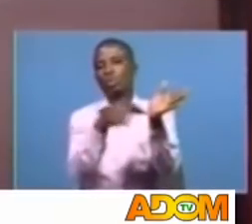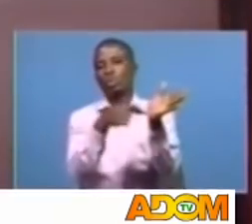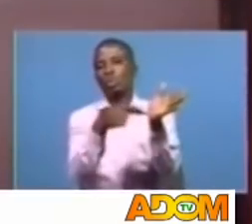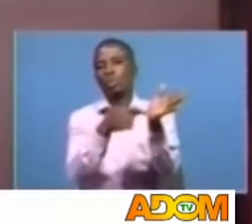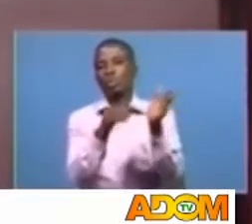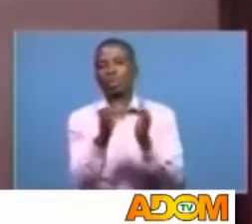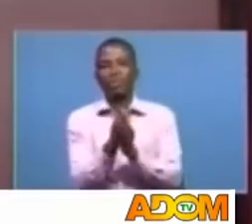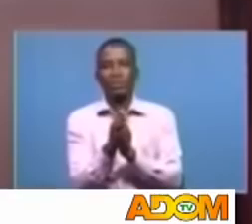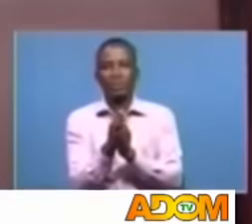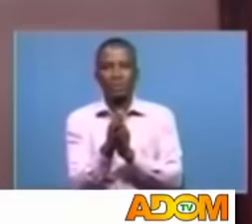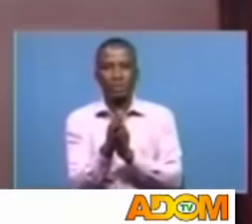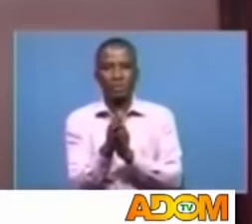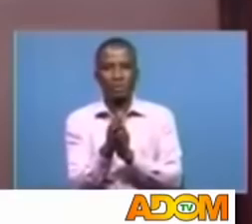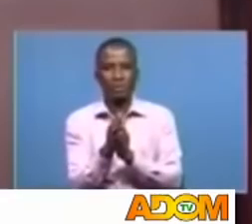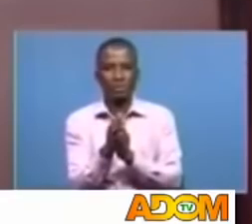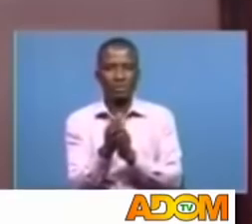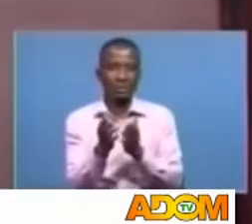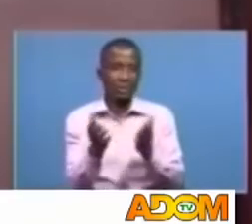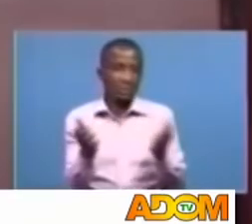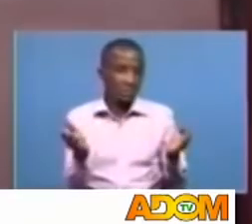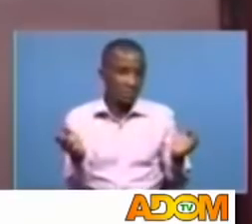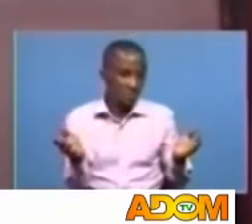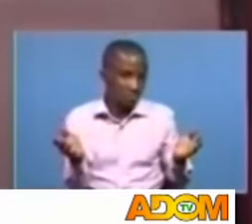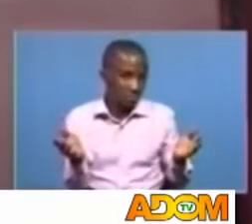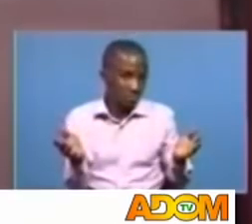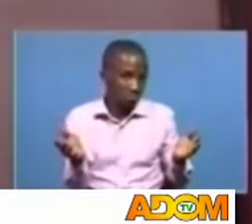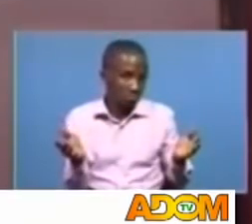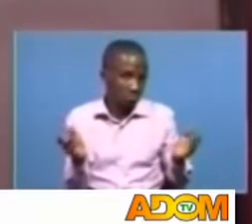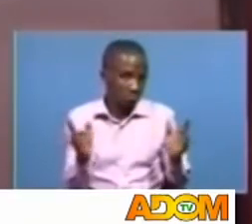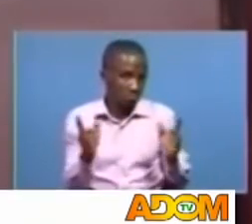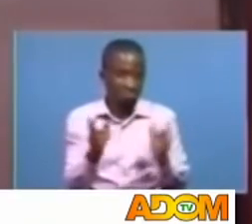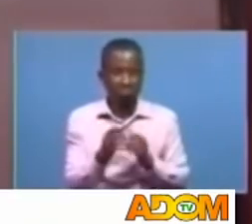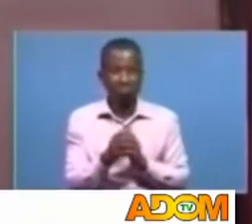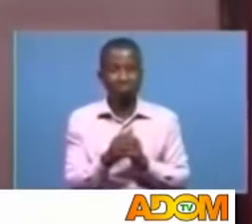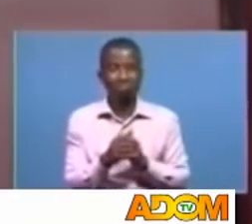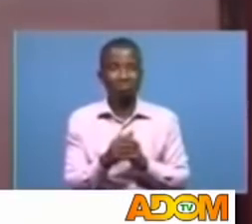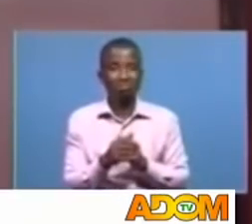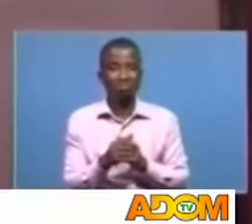to their detriment. My Lord, I therefore wish